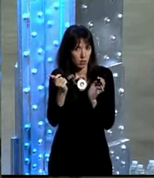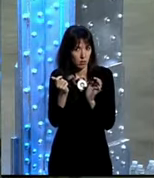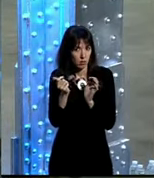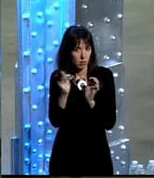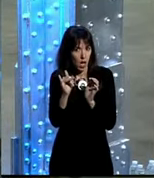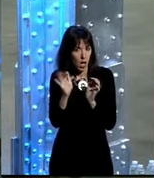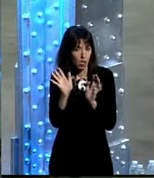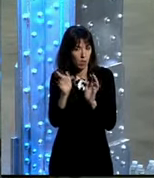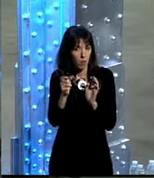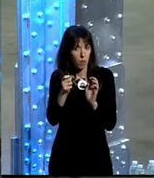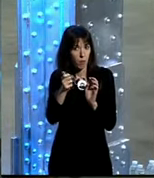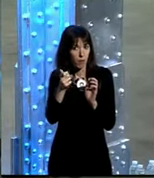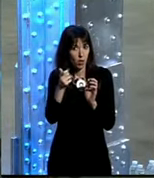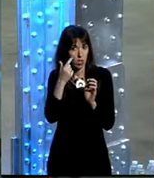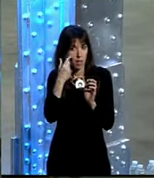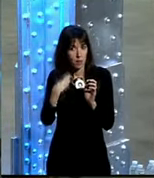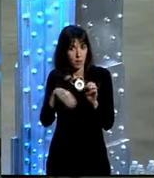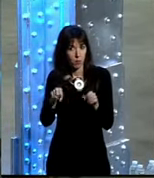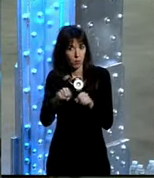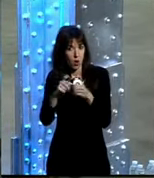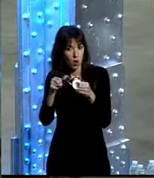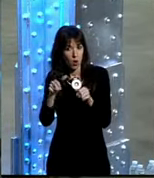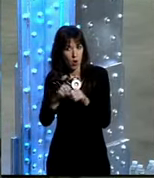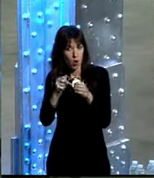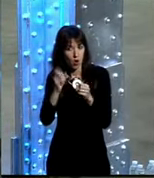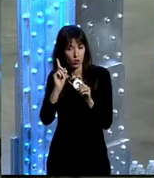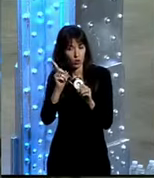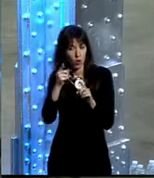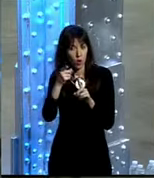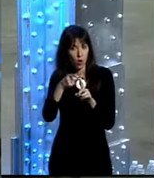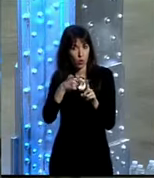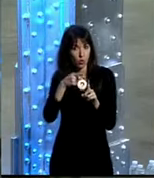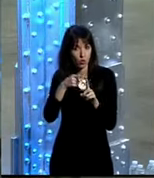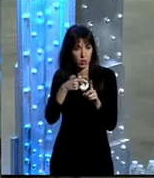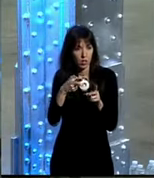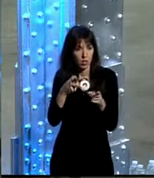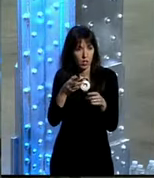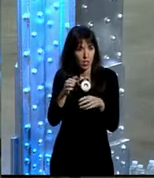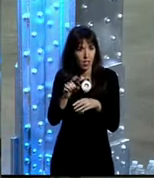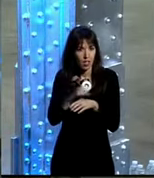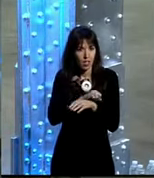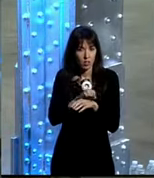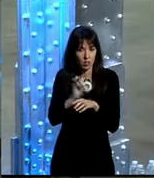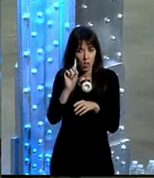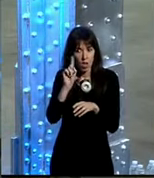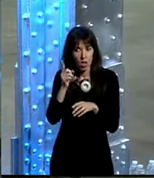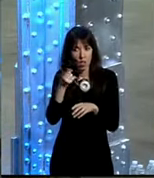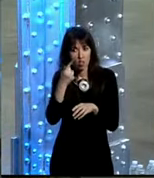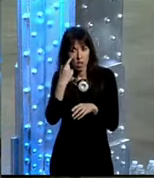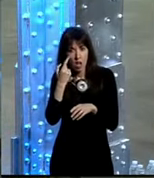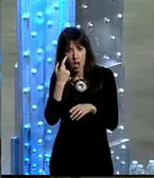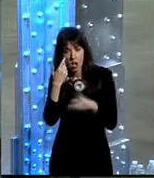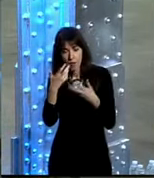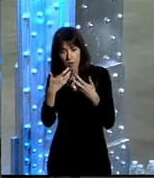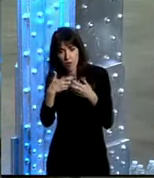being destroyed, rather than using the sponges, they figured out how the sponge works, like, you know, the